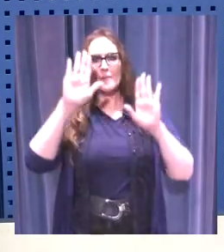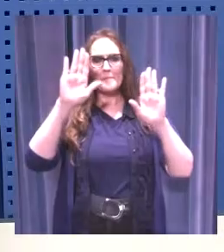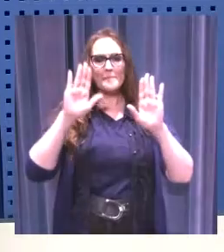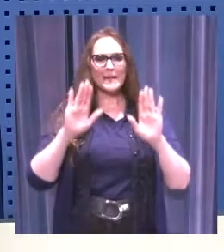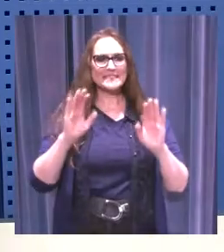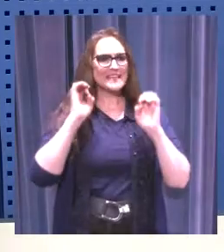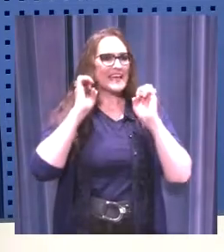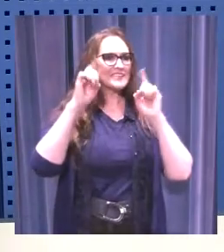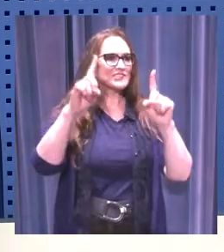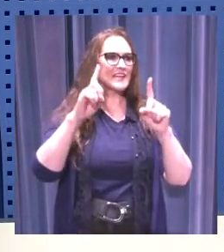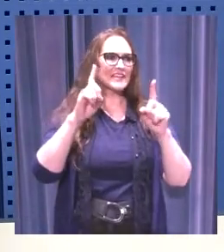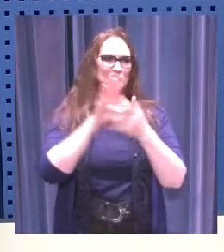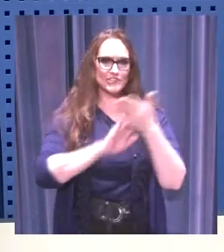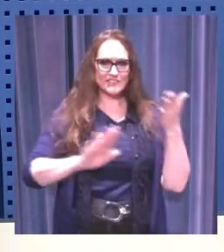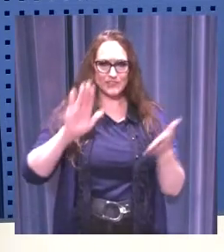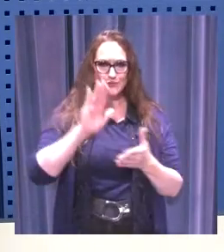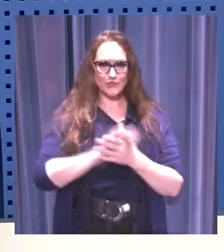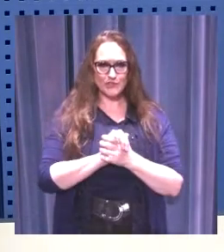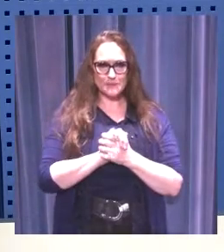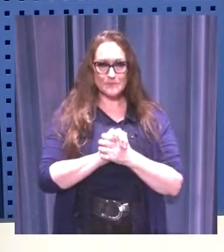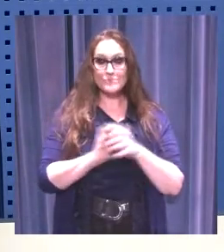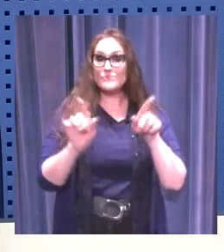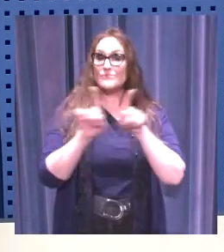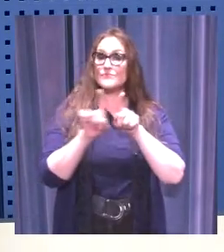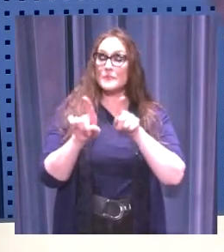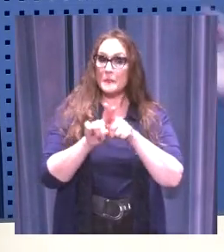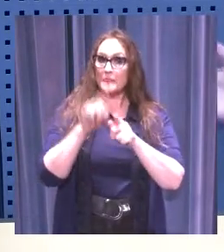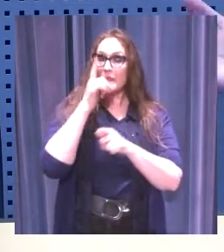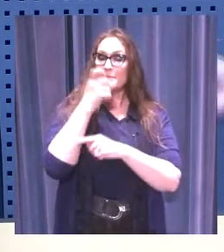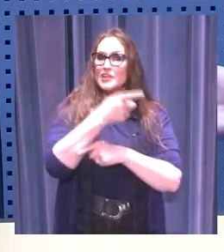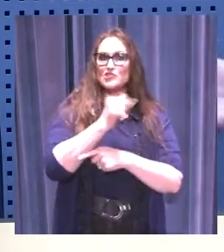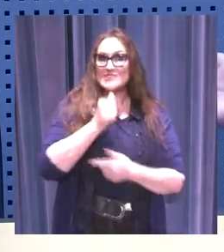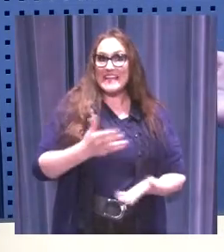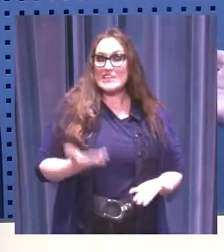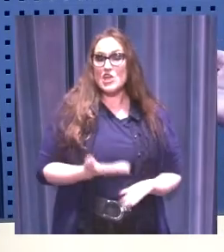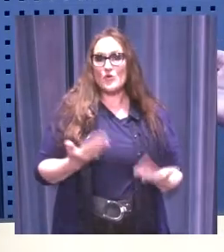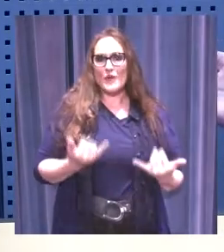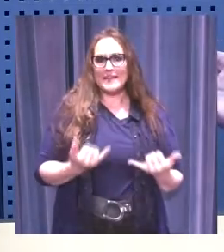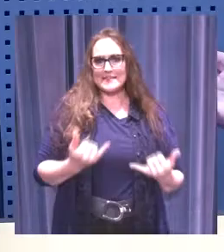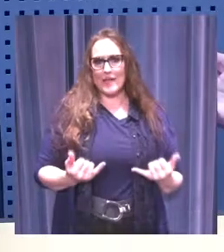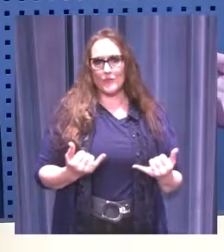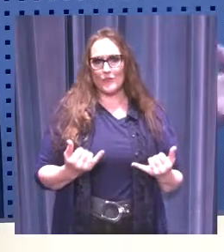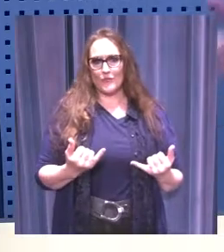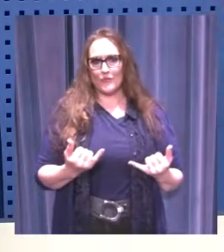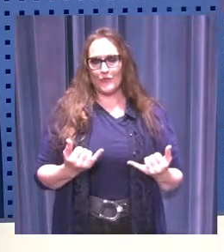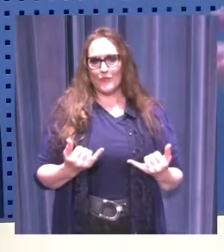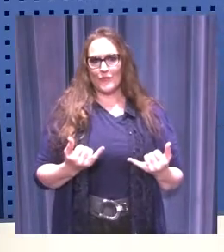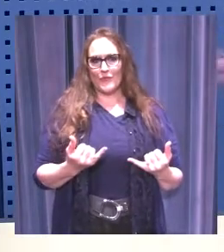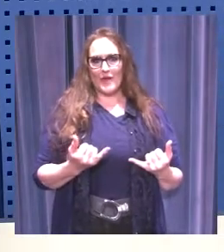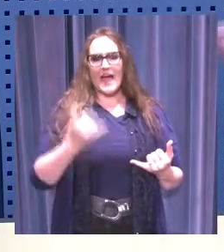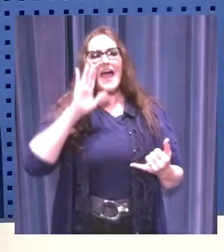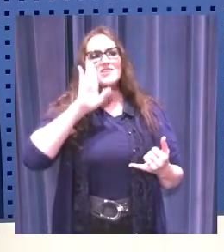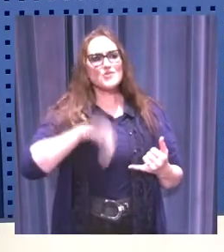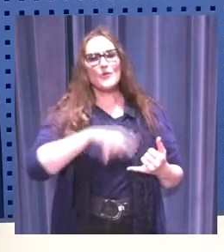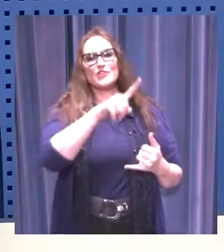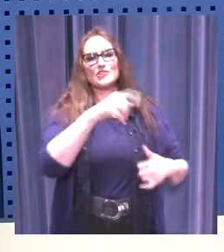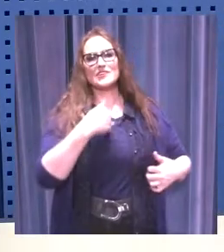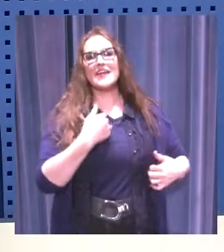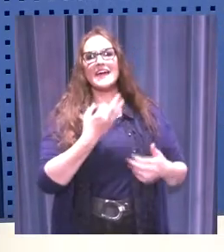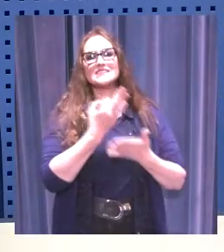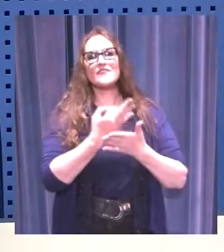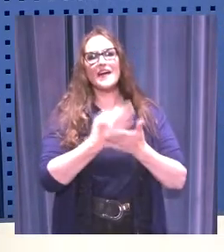educational institution. And I also, because she's not here right now, know that she has a